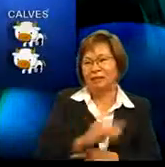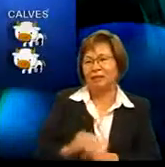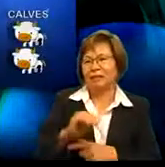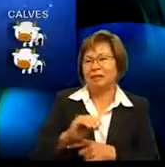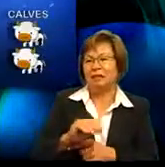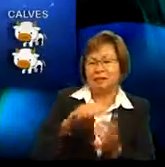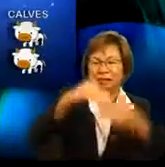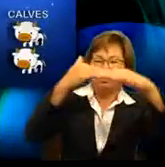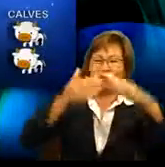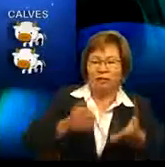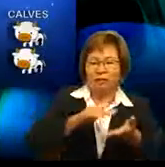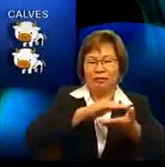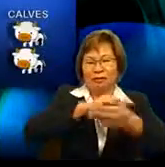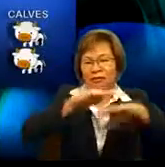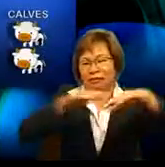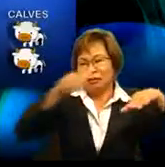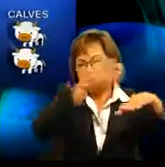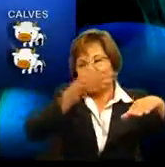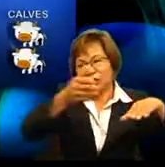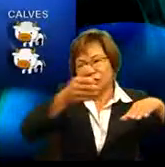shelf, shelves.